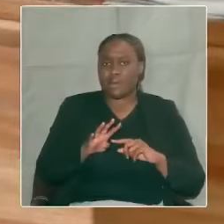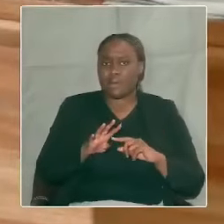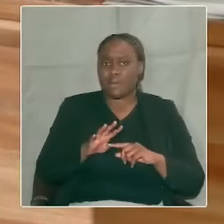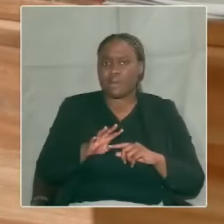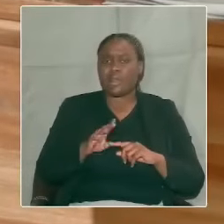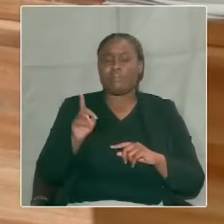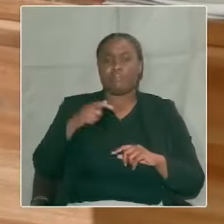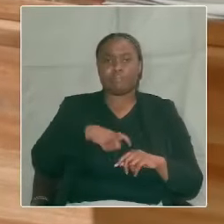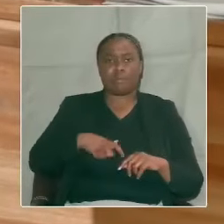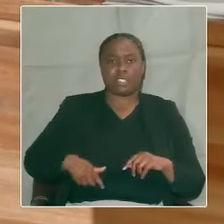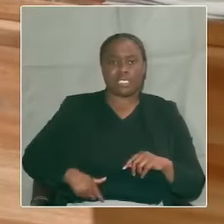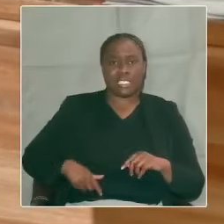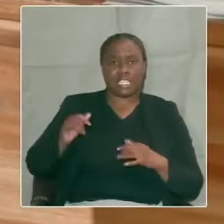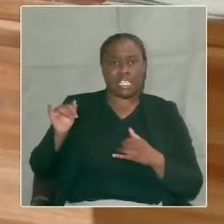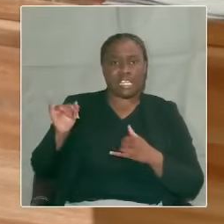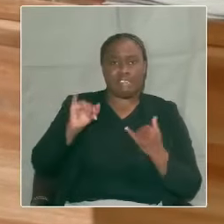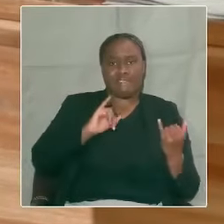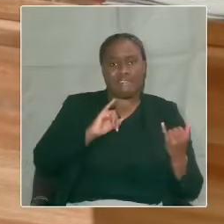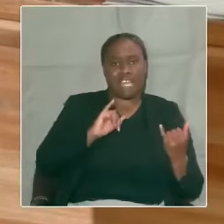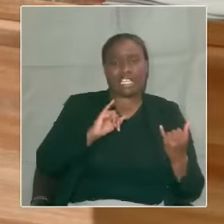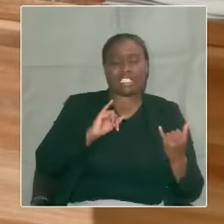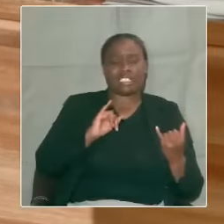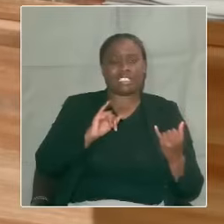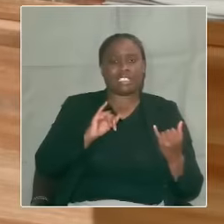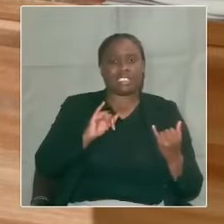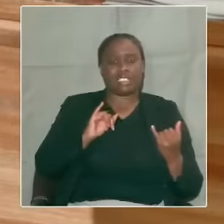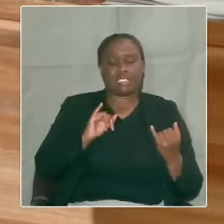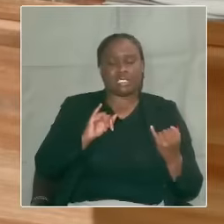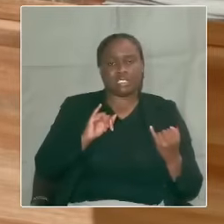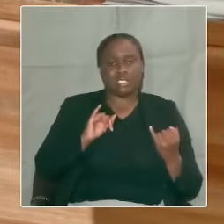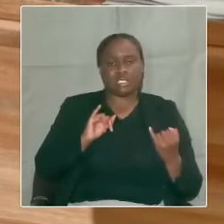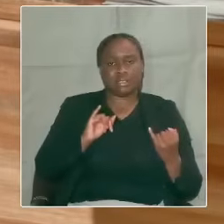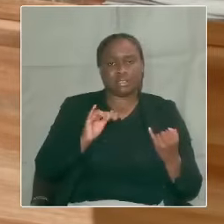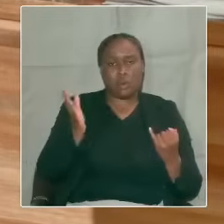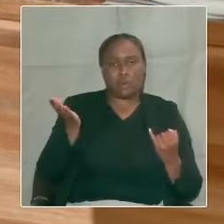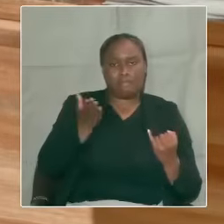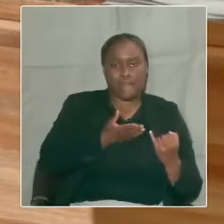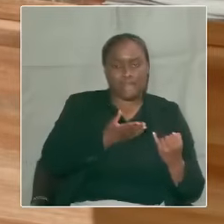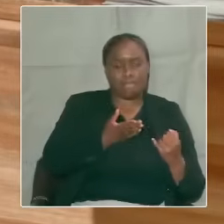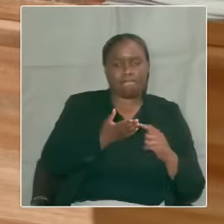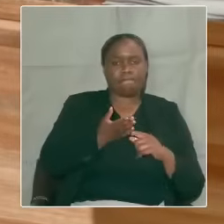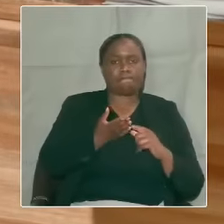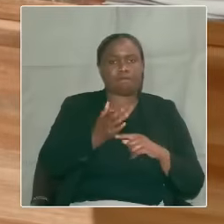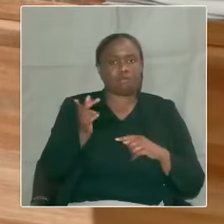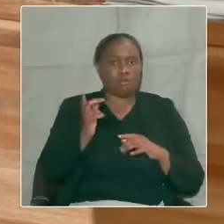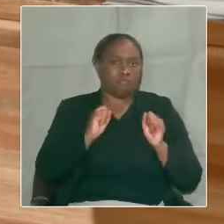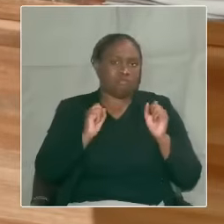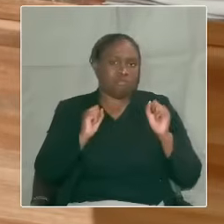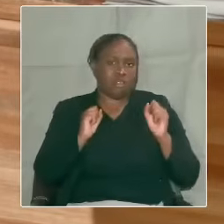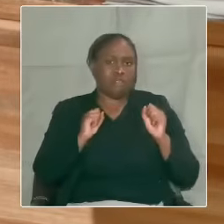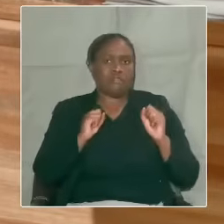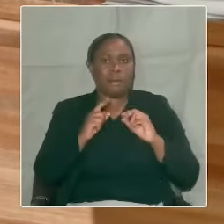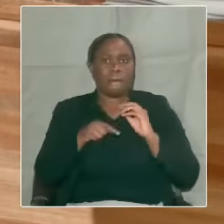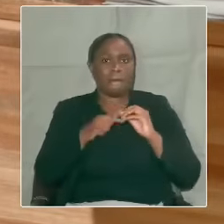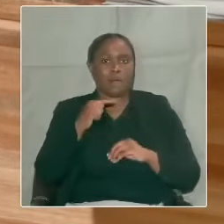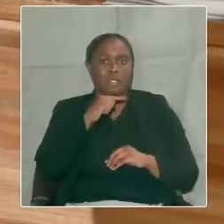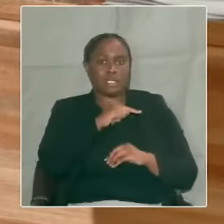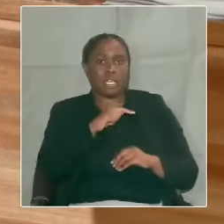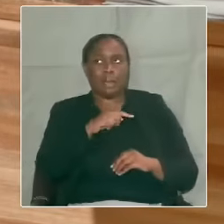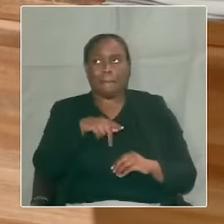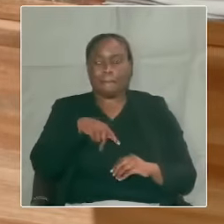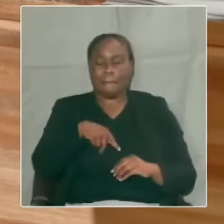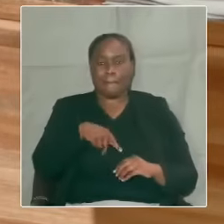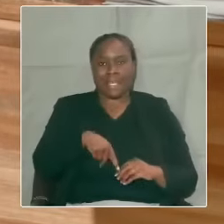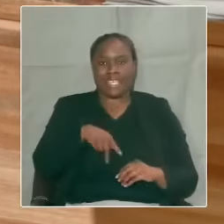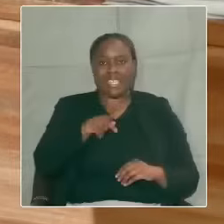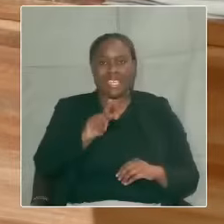the president for the PKTT to brief, or rather for him to